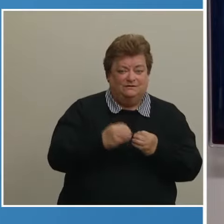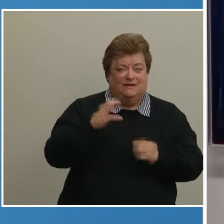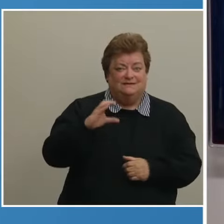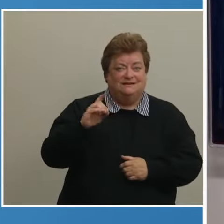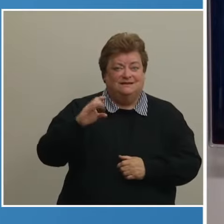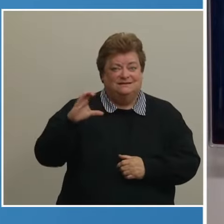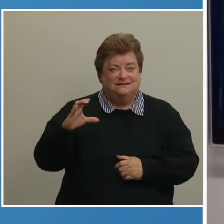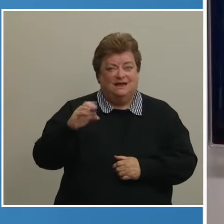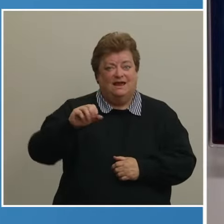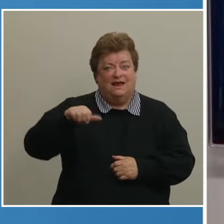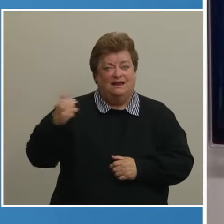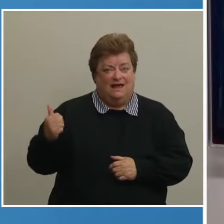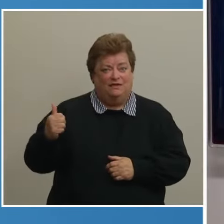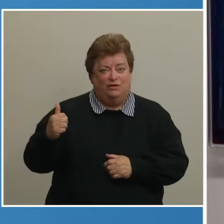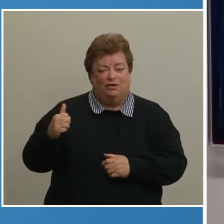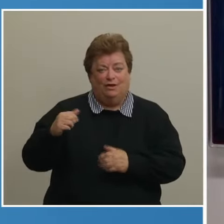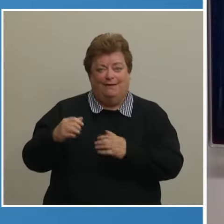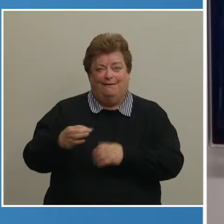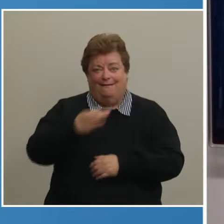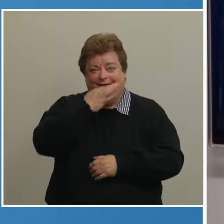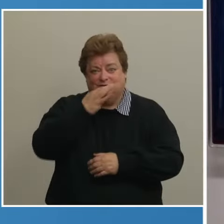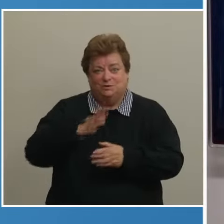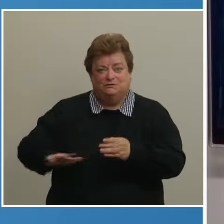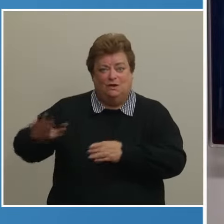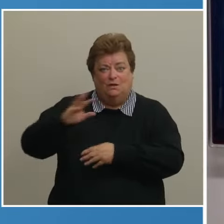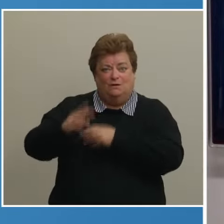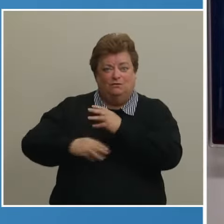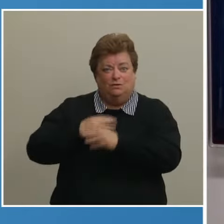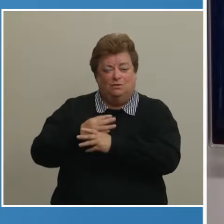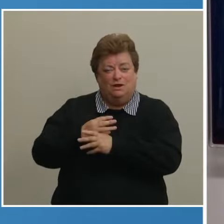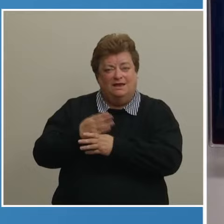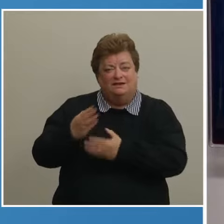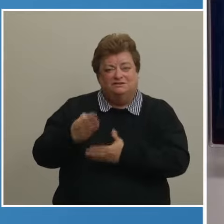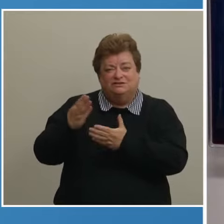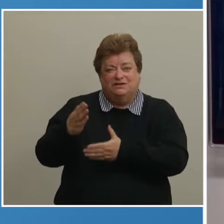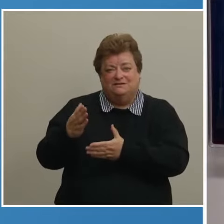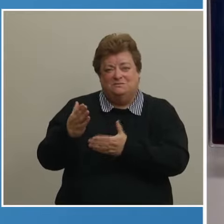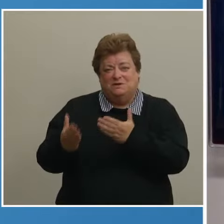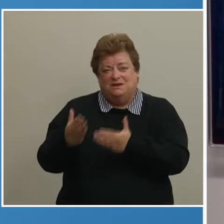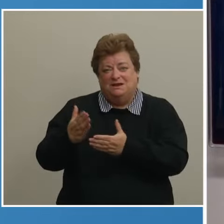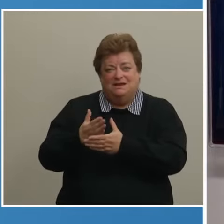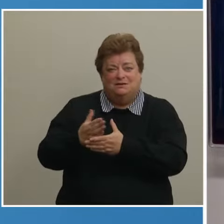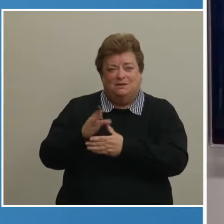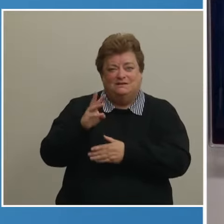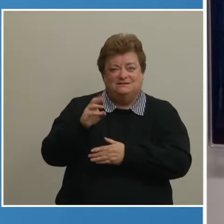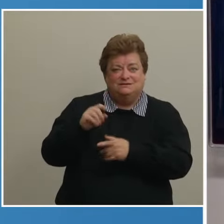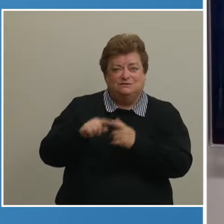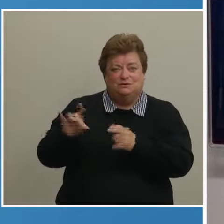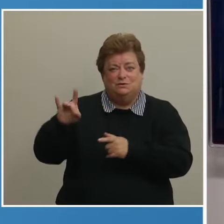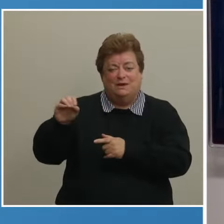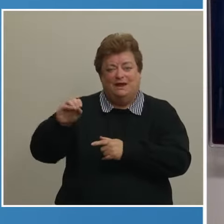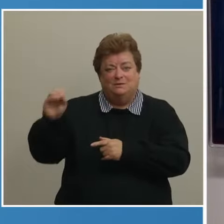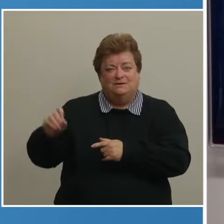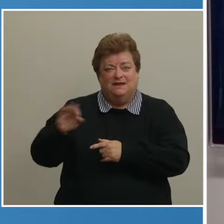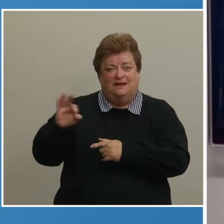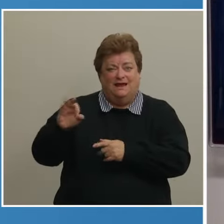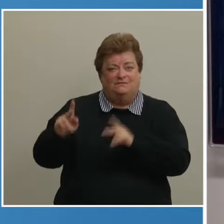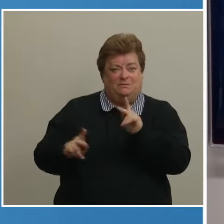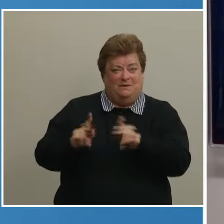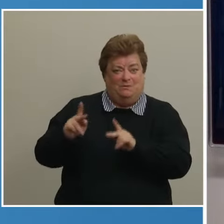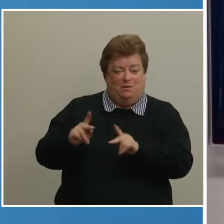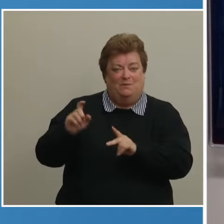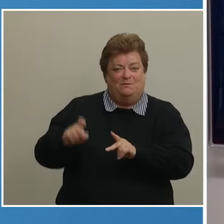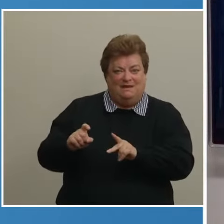of infectious disease experts around the world suggested anywhere between 60 to 80% of the population needs